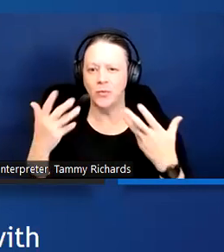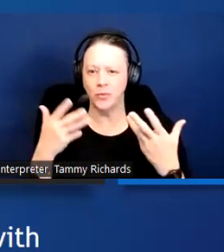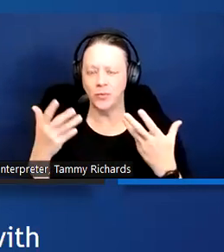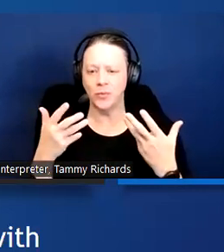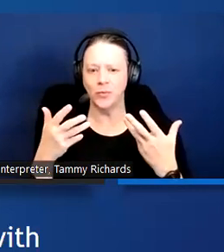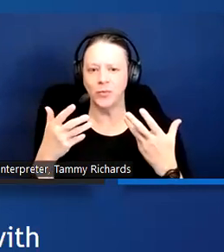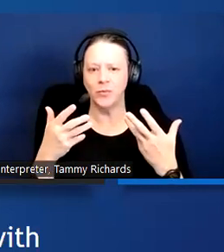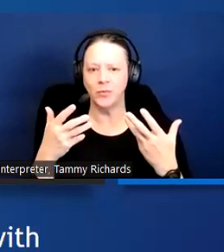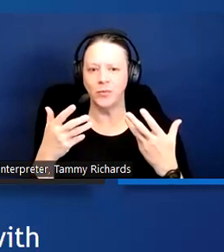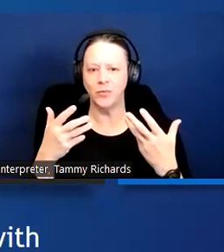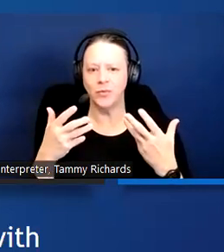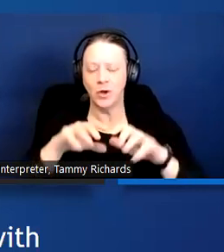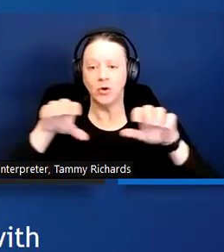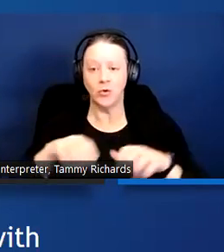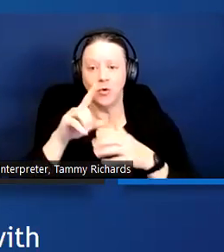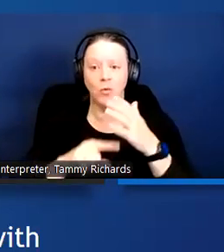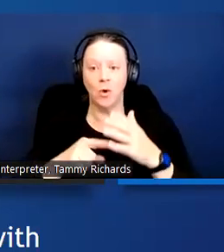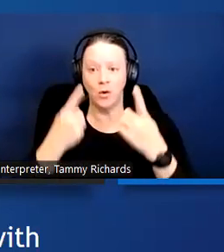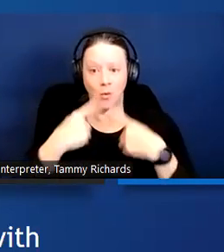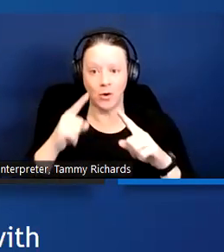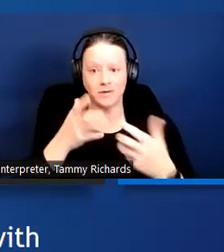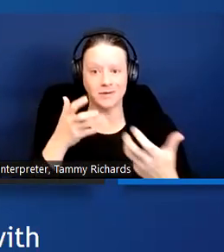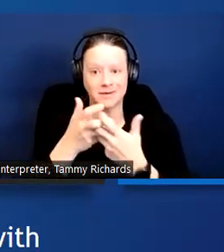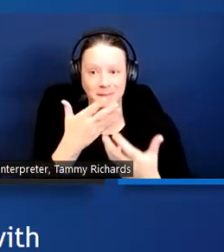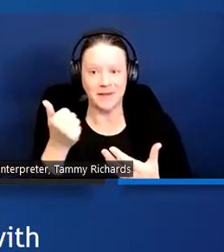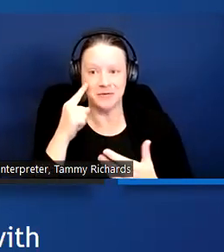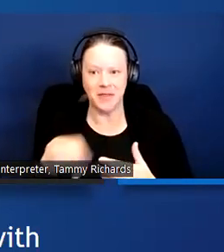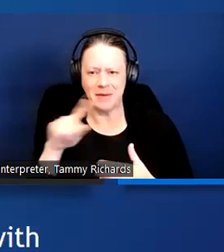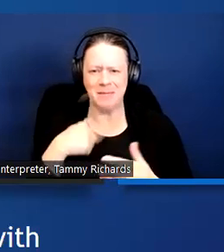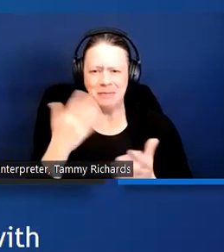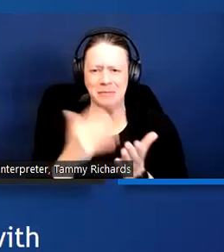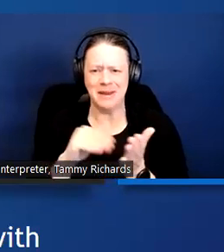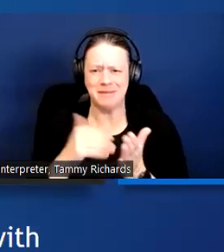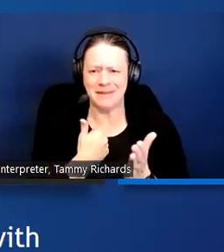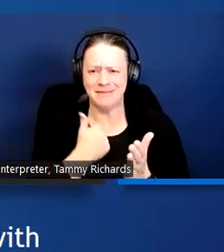do what works best for them. I'm repeating myself, I'm sorry. But